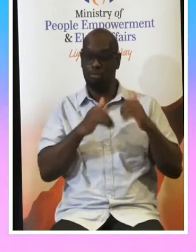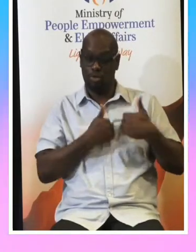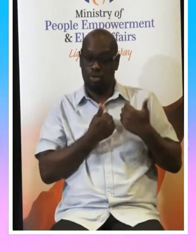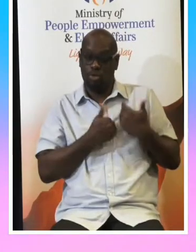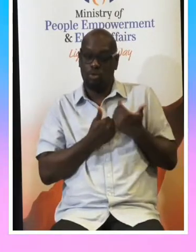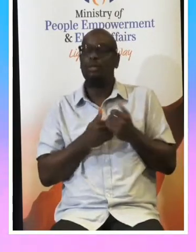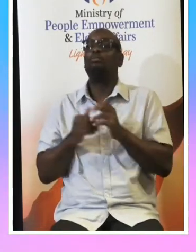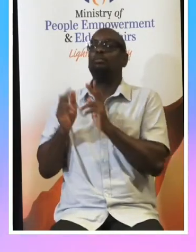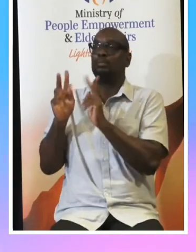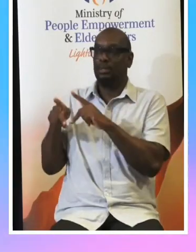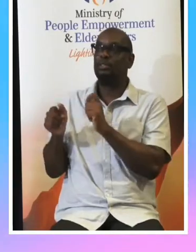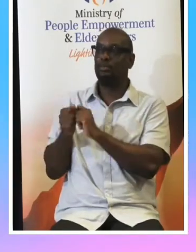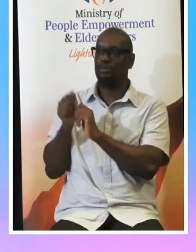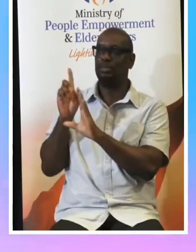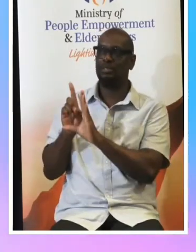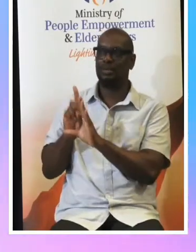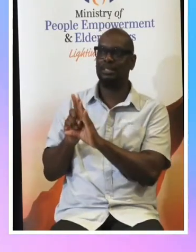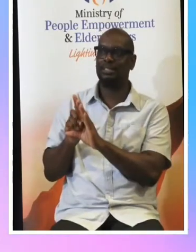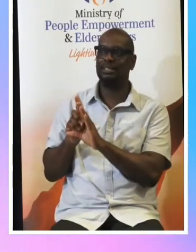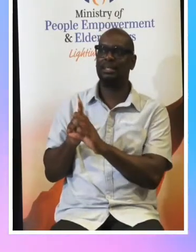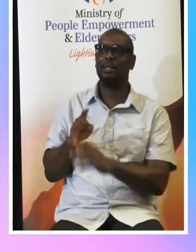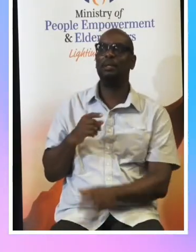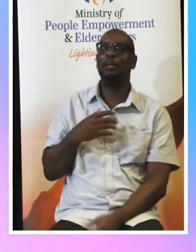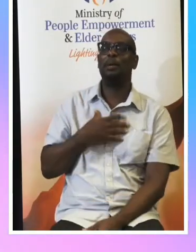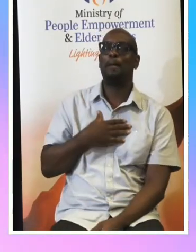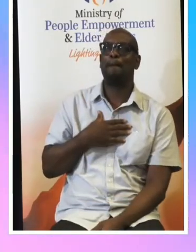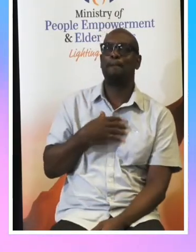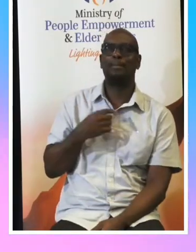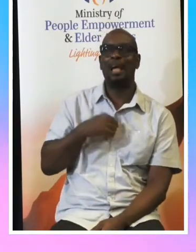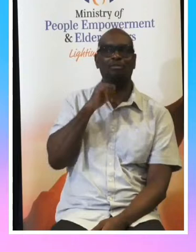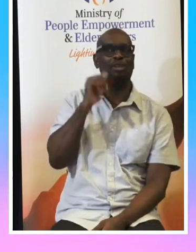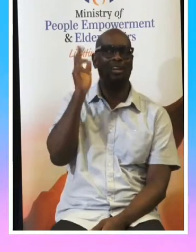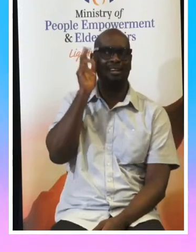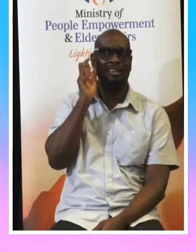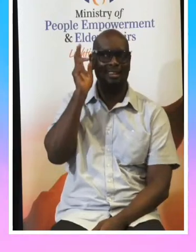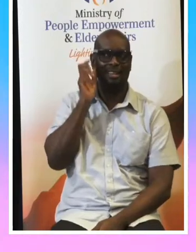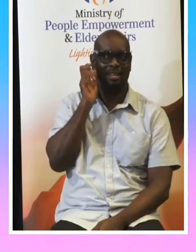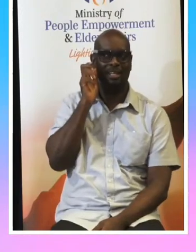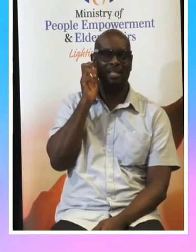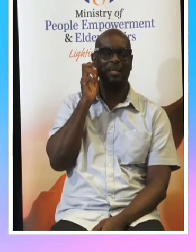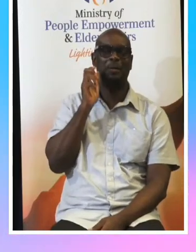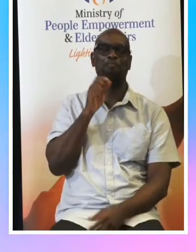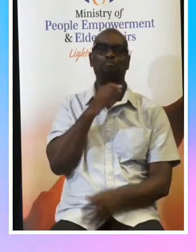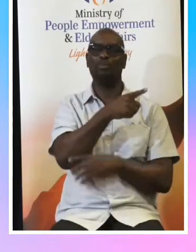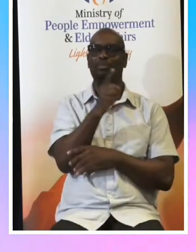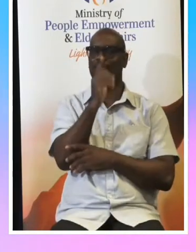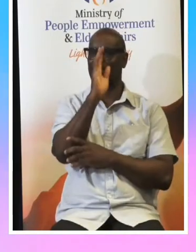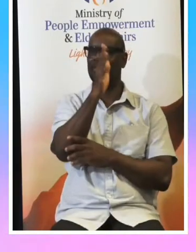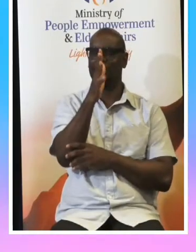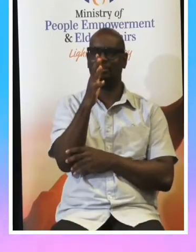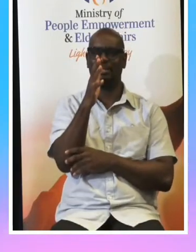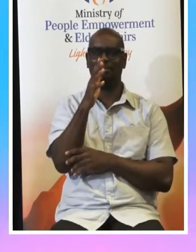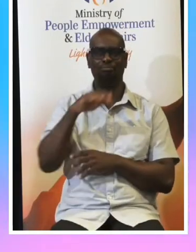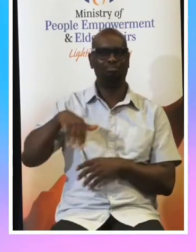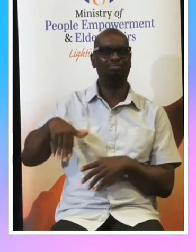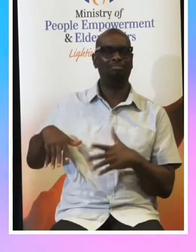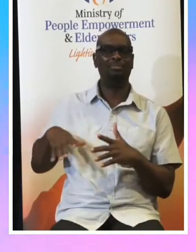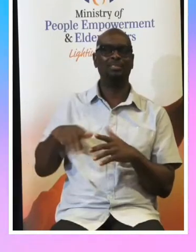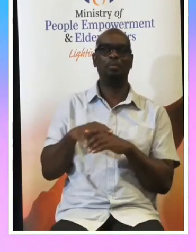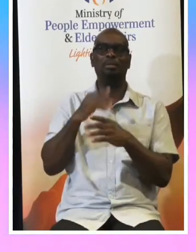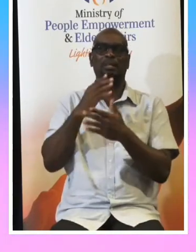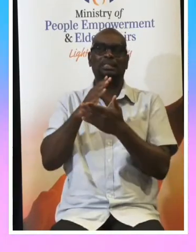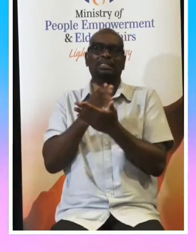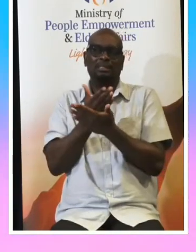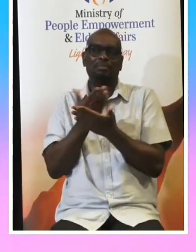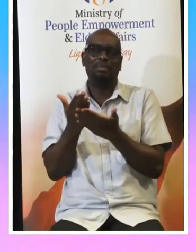haven't listened to his speech yesterday. I heard some of it over the news this morning, and it is reported some of